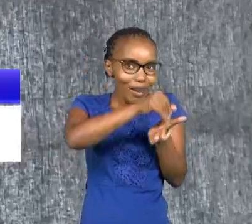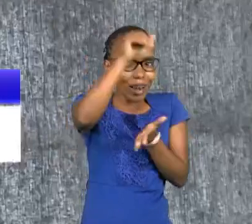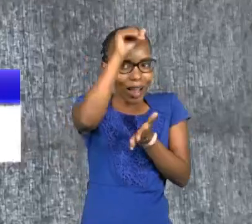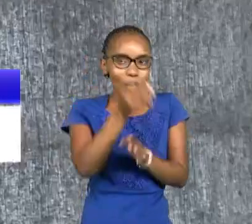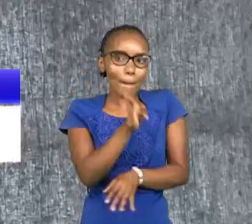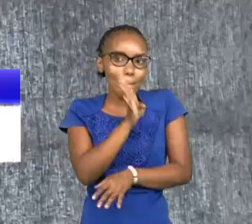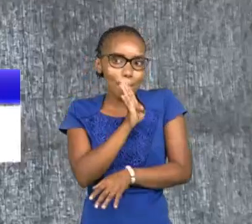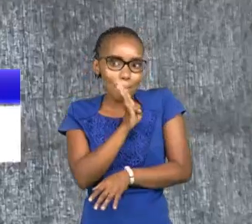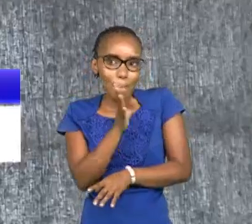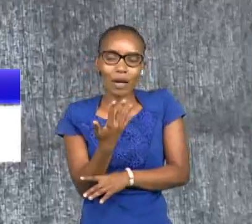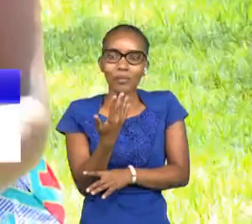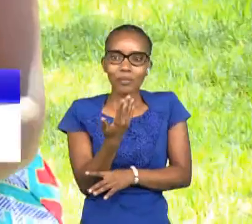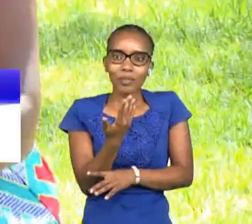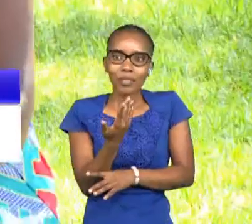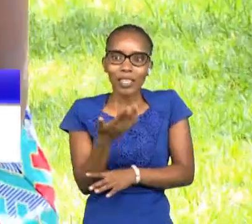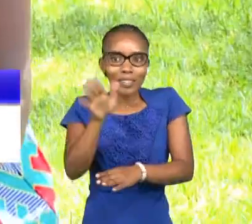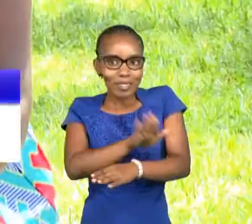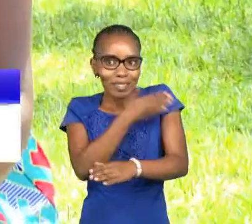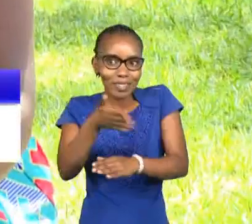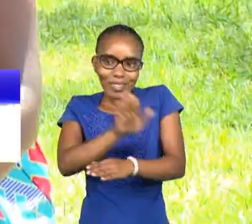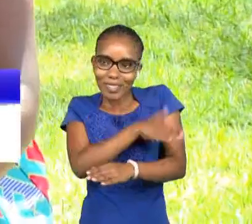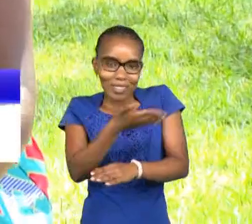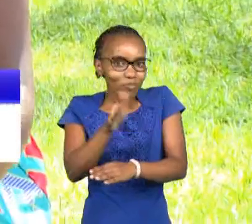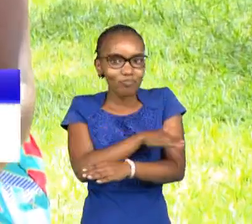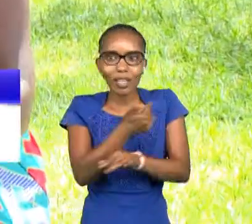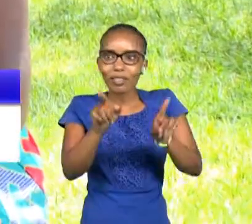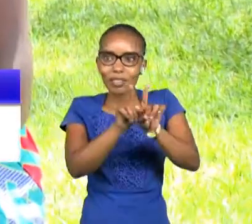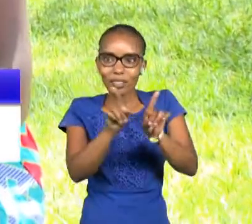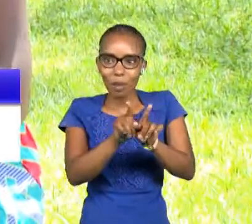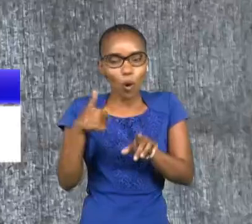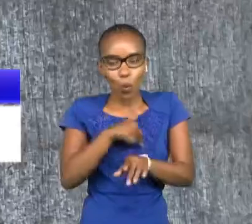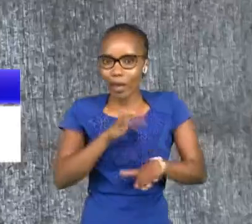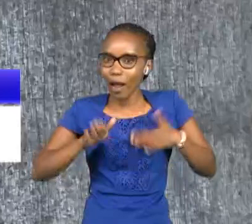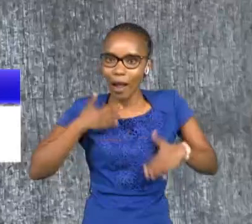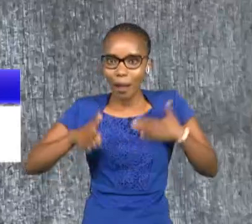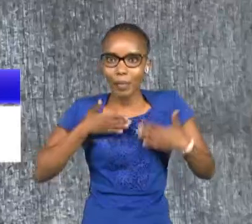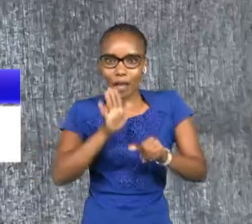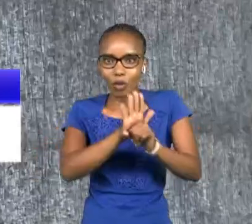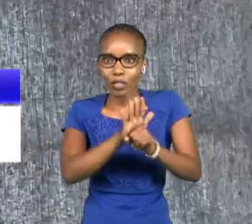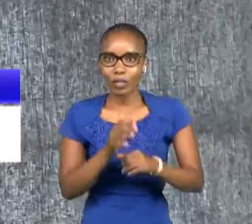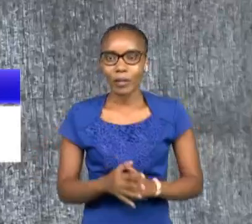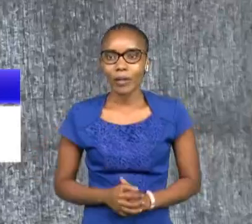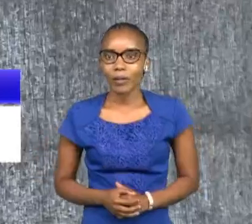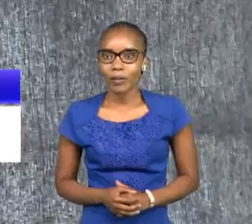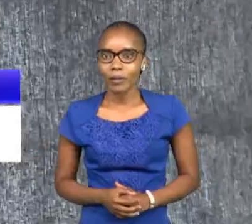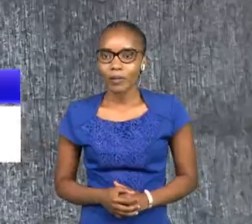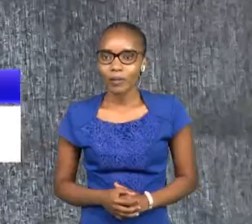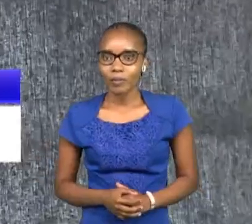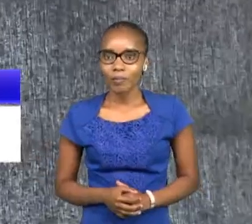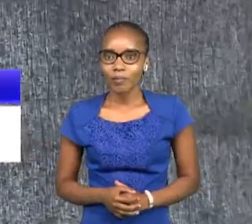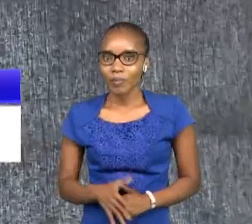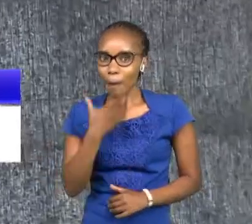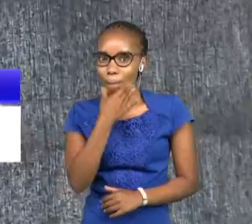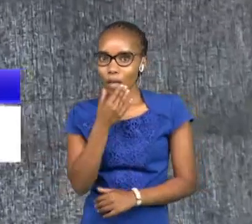She sings along to her lullaby. So we are quite pleased with ourselves. Yeah. Ladies